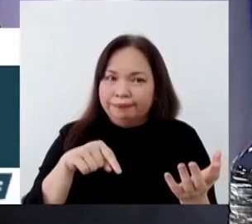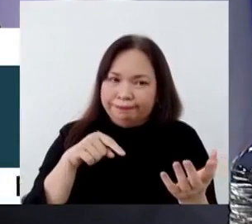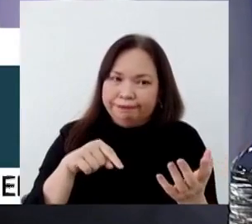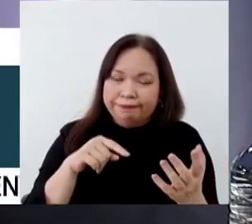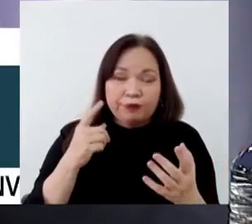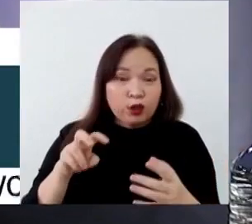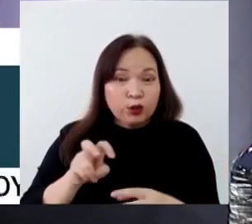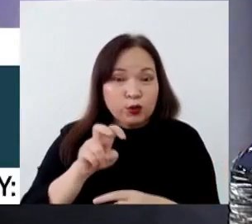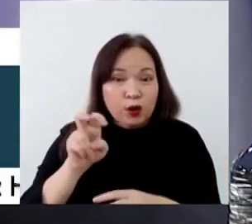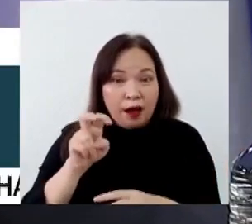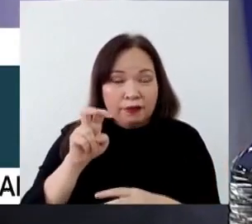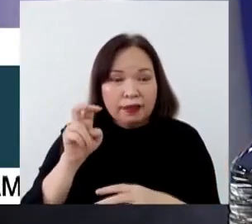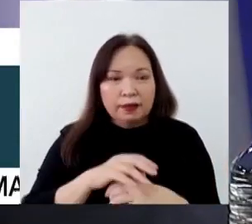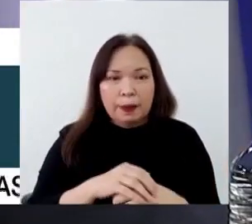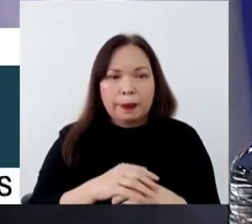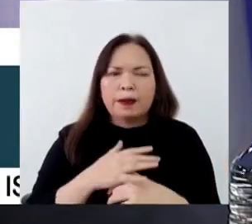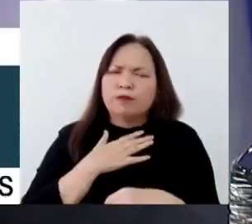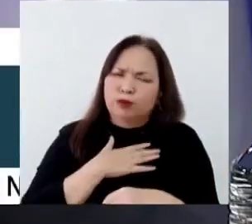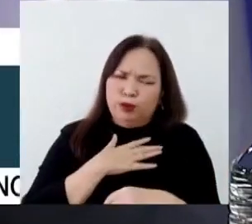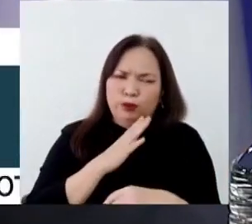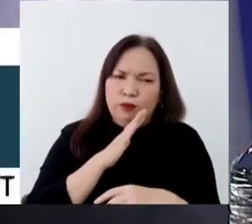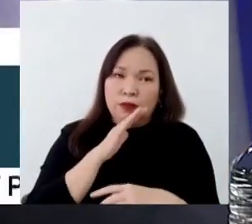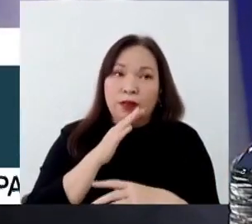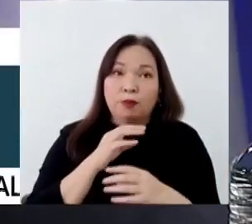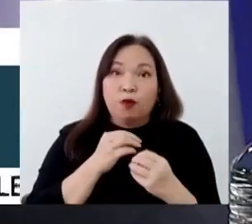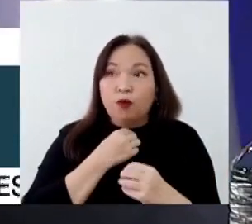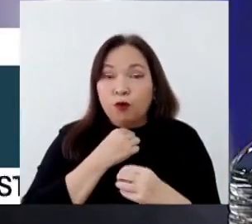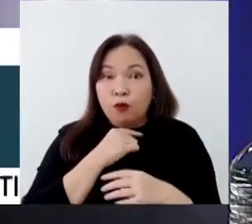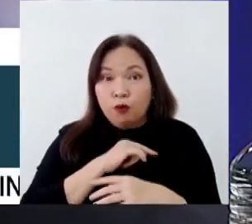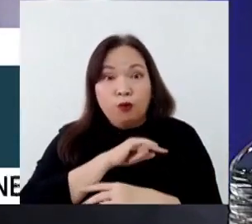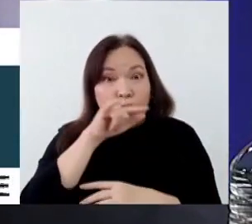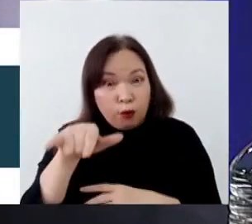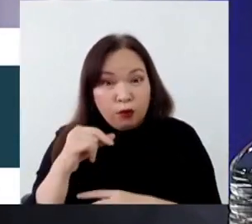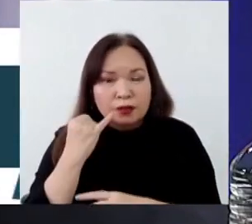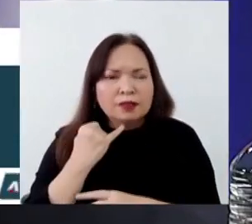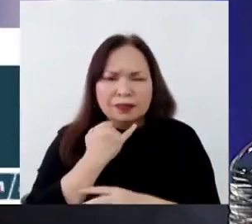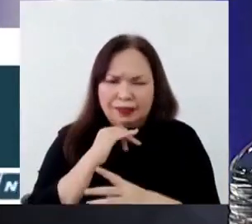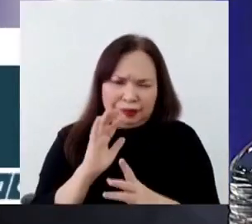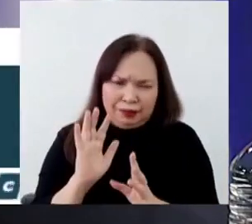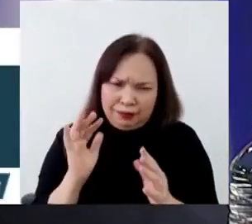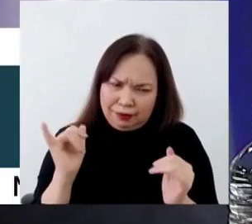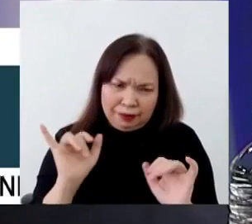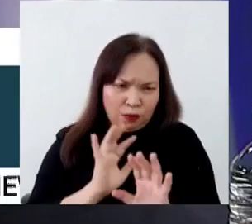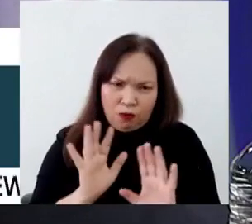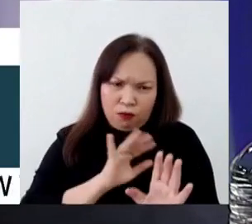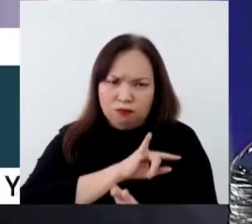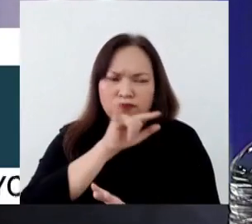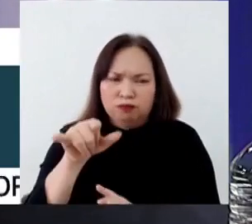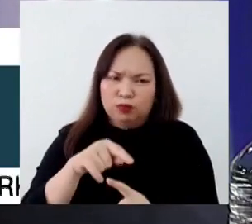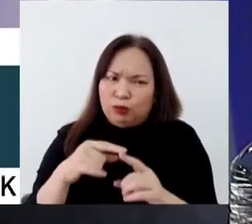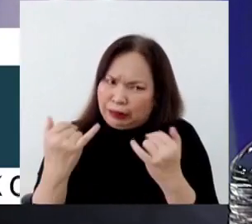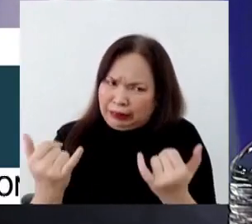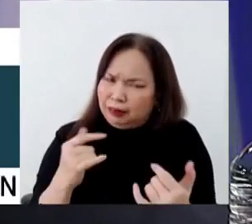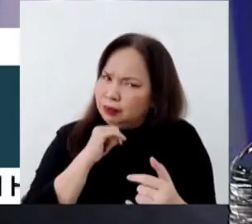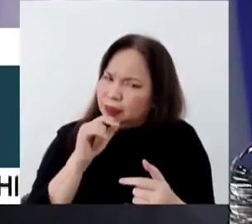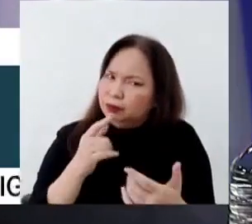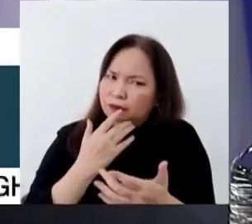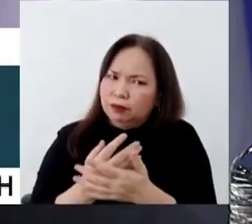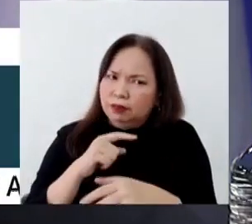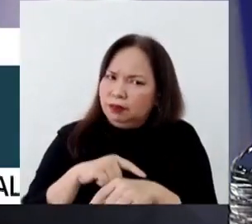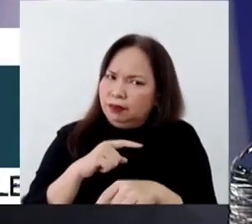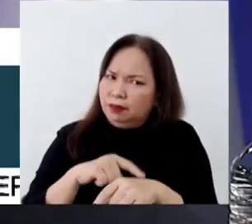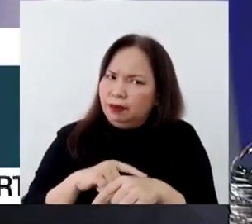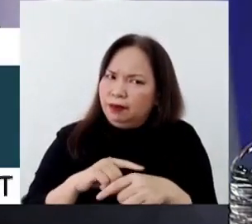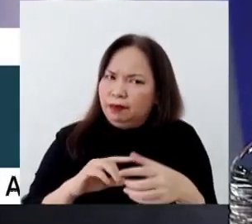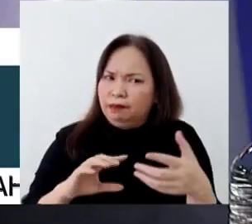And best not to approach, best not to go to Israel now at the current time. In fact, we had a